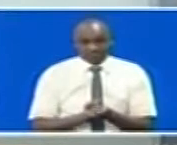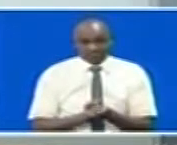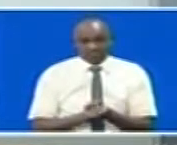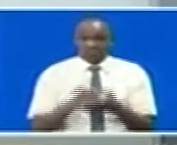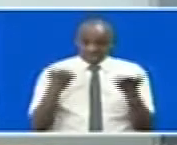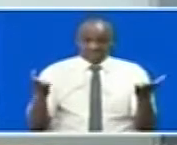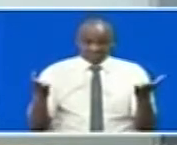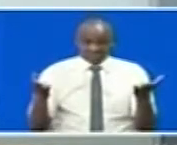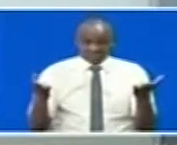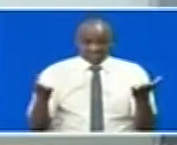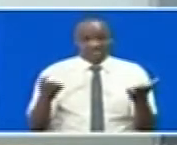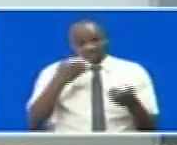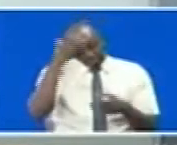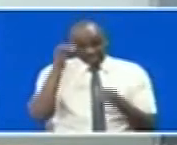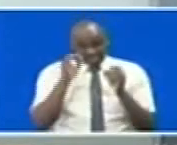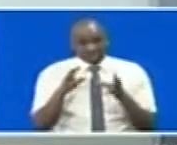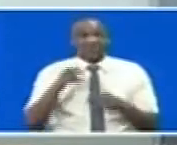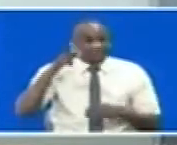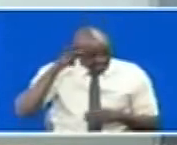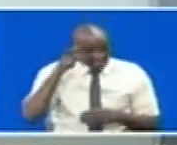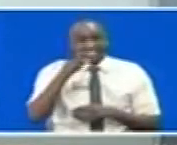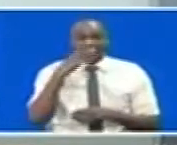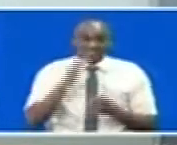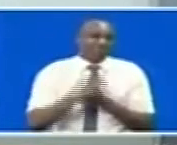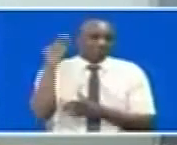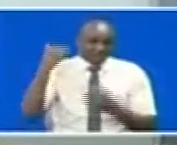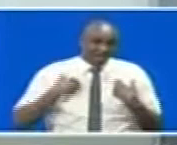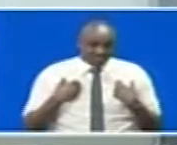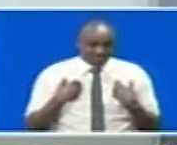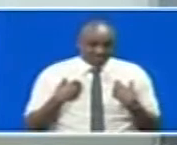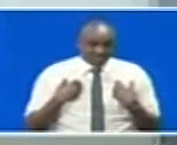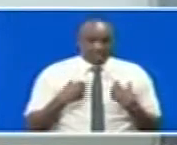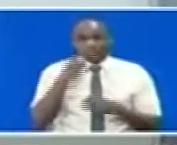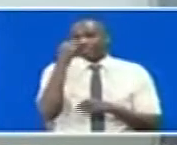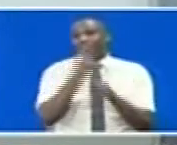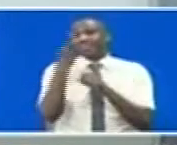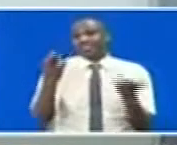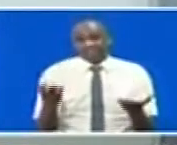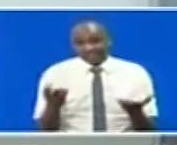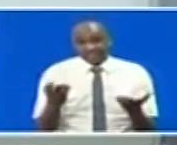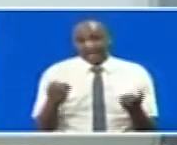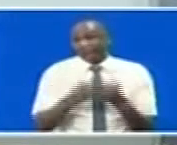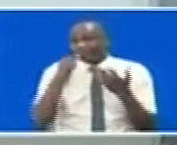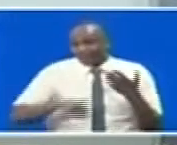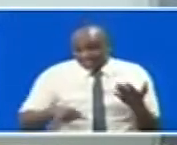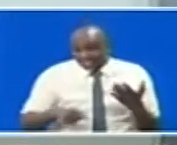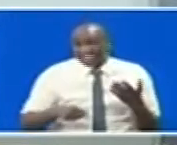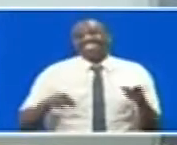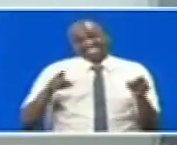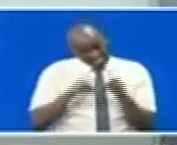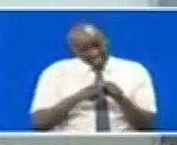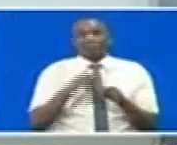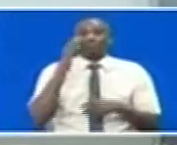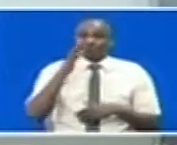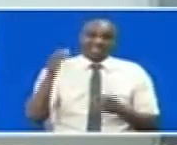All right, so lest we forget, we have heard this speech before, actually, in 2013, incidentally, at the State of the